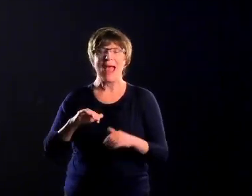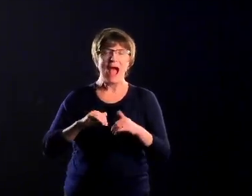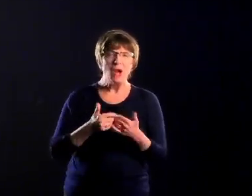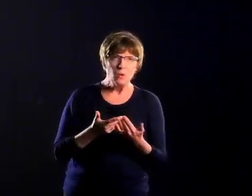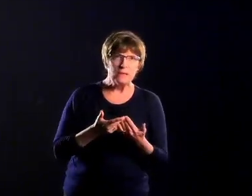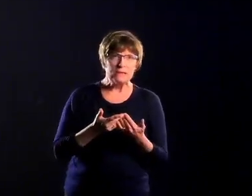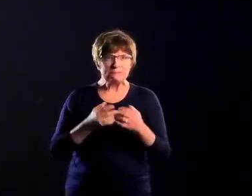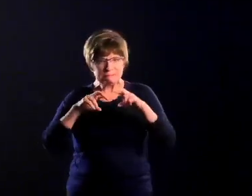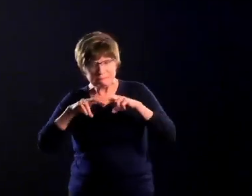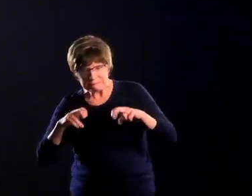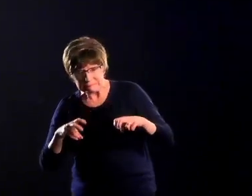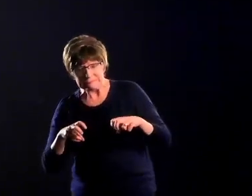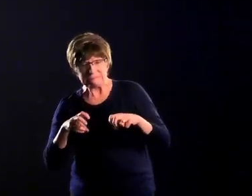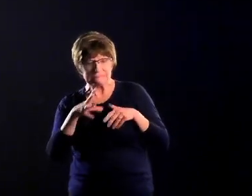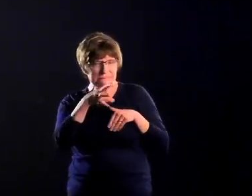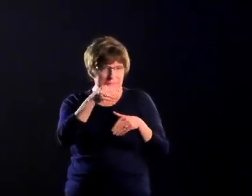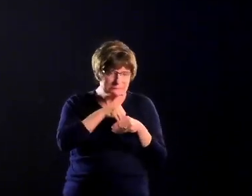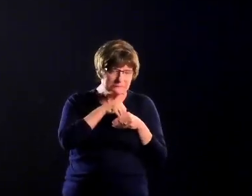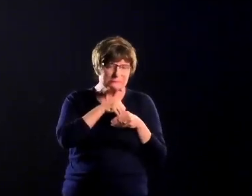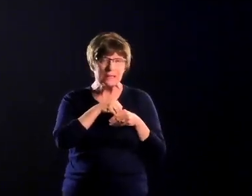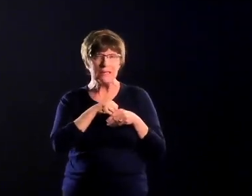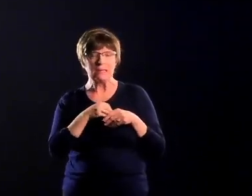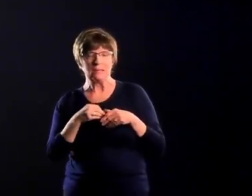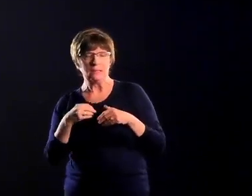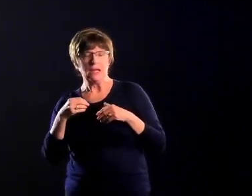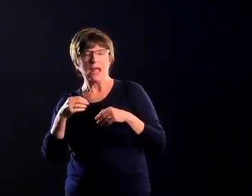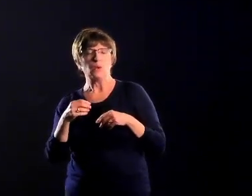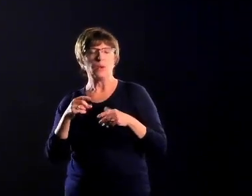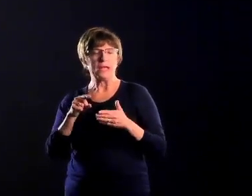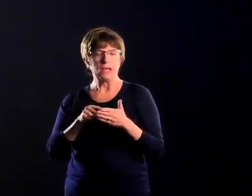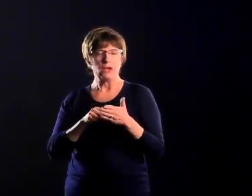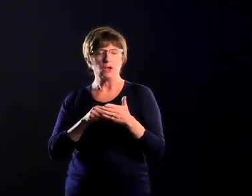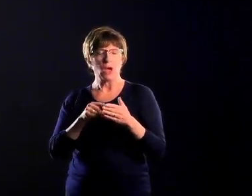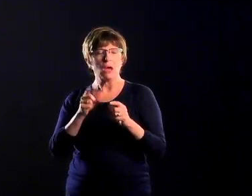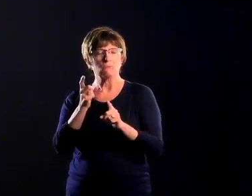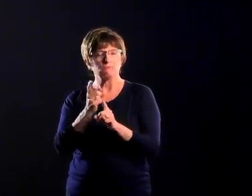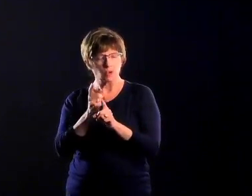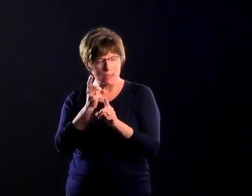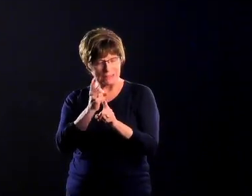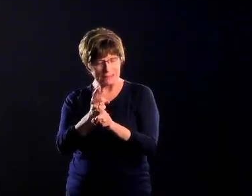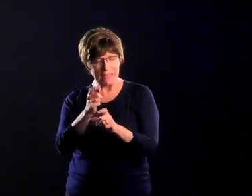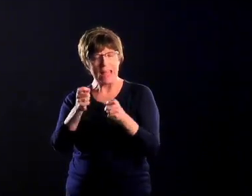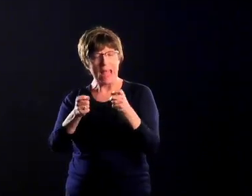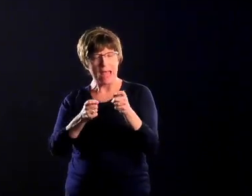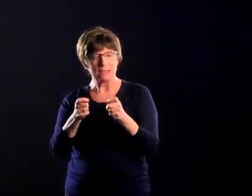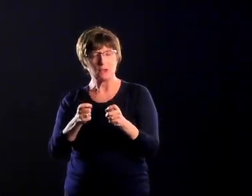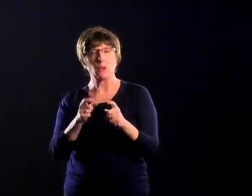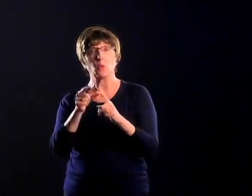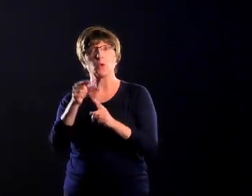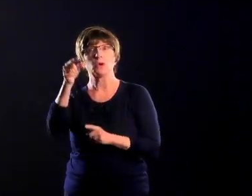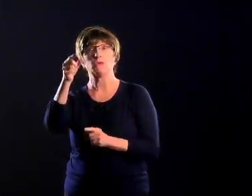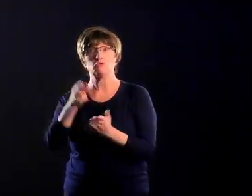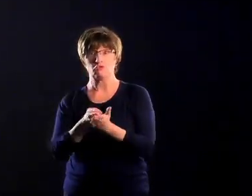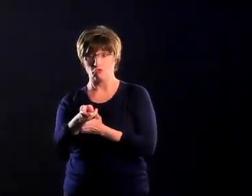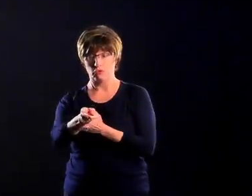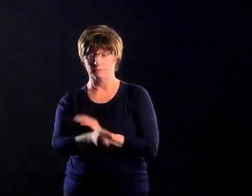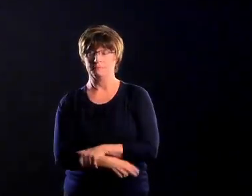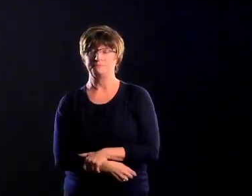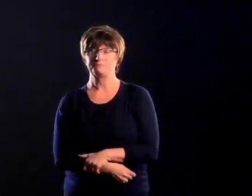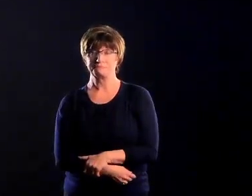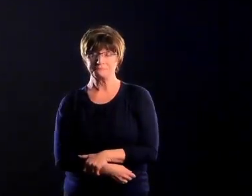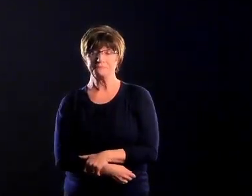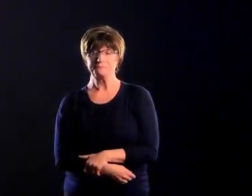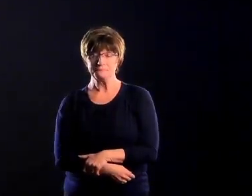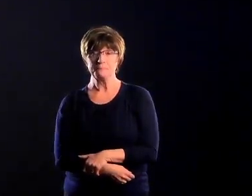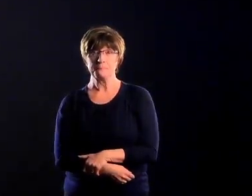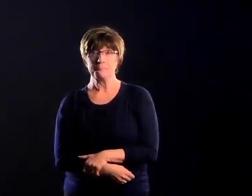digest it, how it becomes a part of our lives, that we correctly handle the word of truth. I